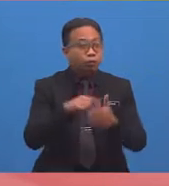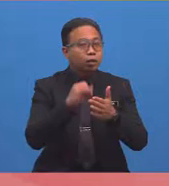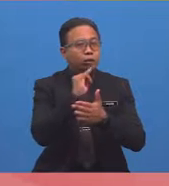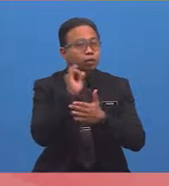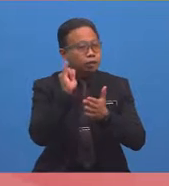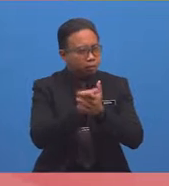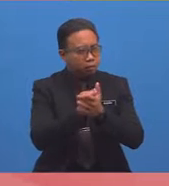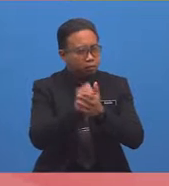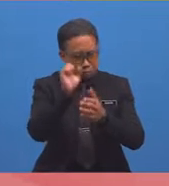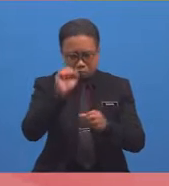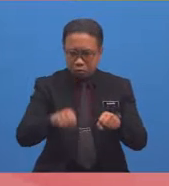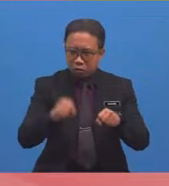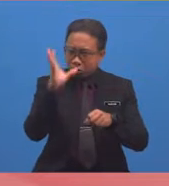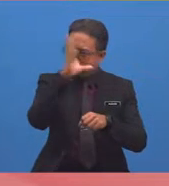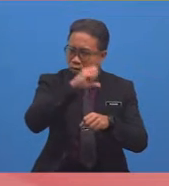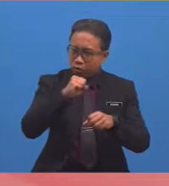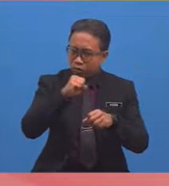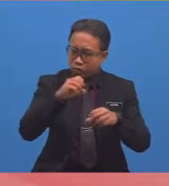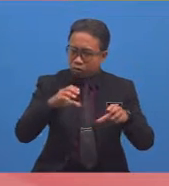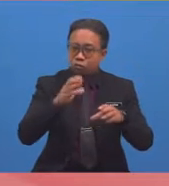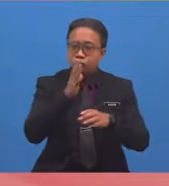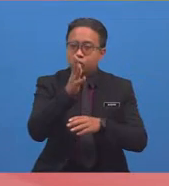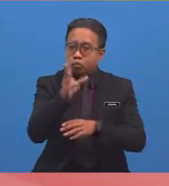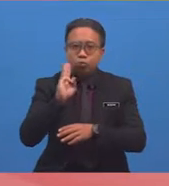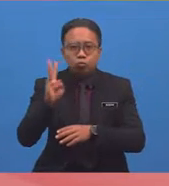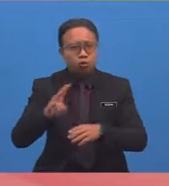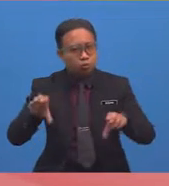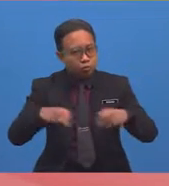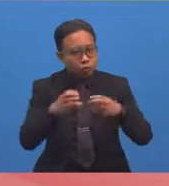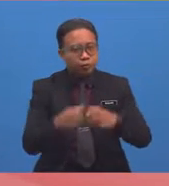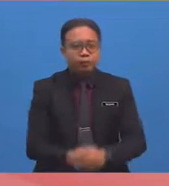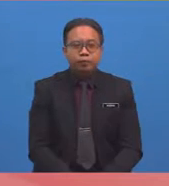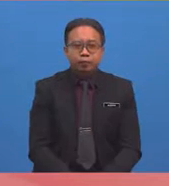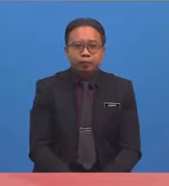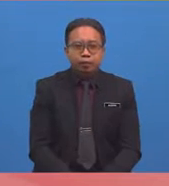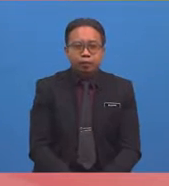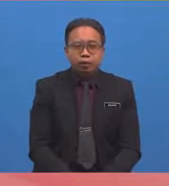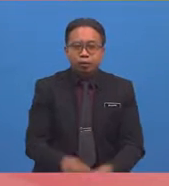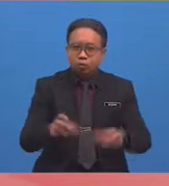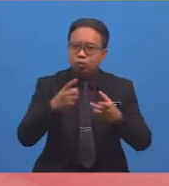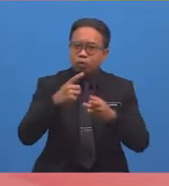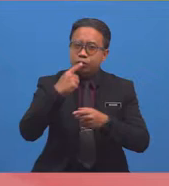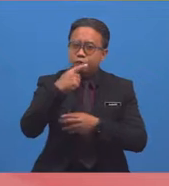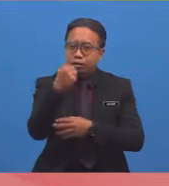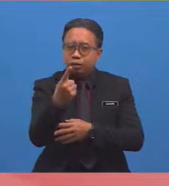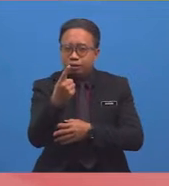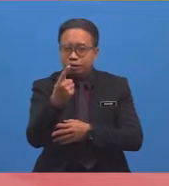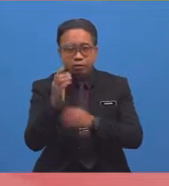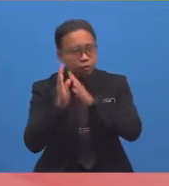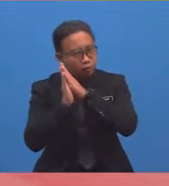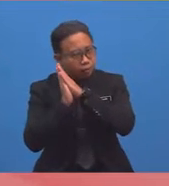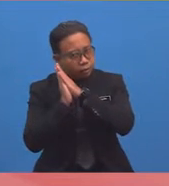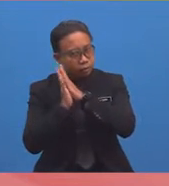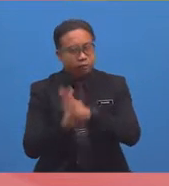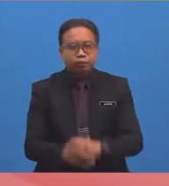So, can you guess what was Gram Whiz's action? What was she doing? Was she singing? Was she